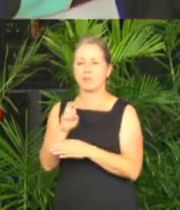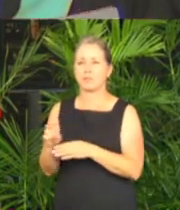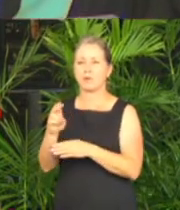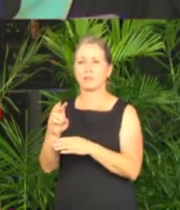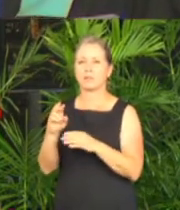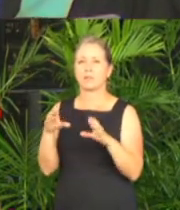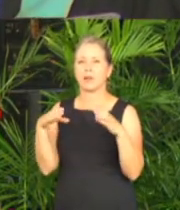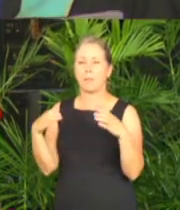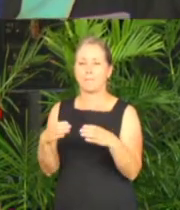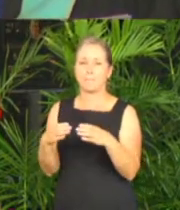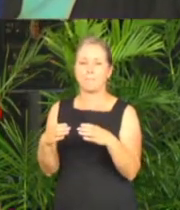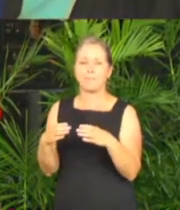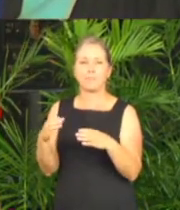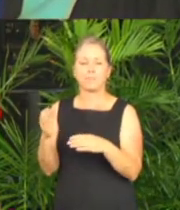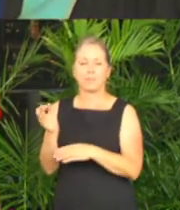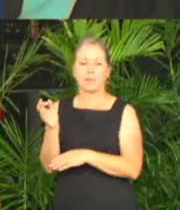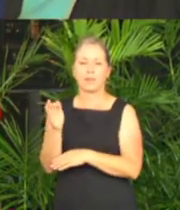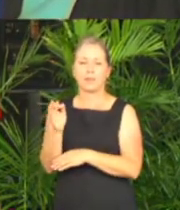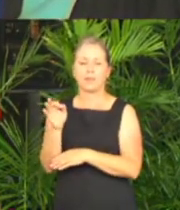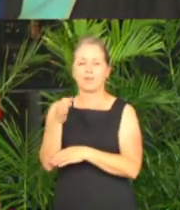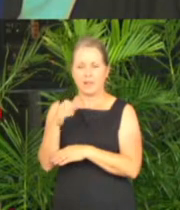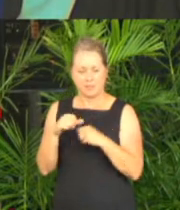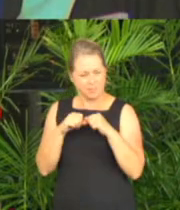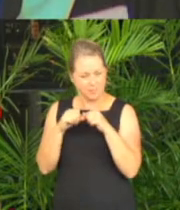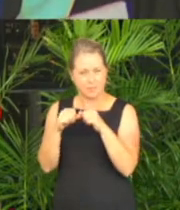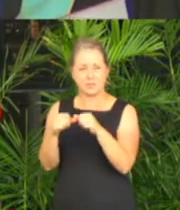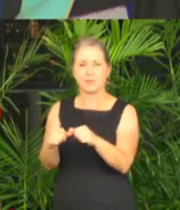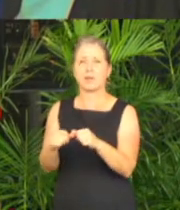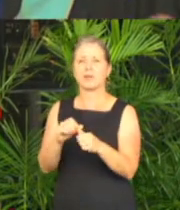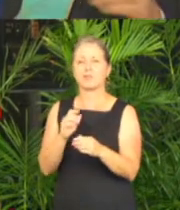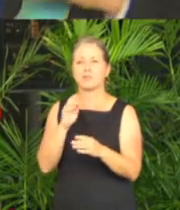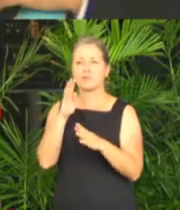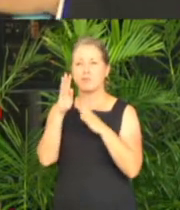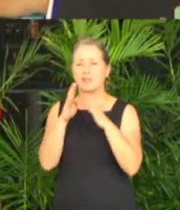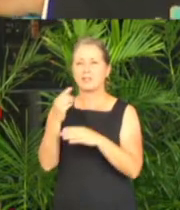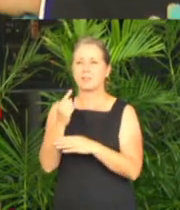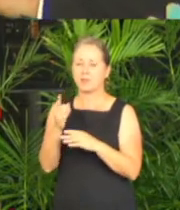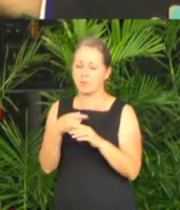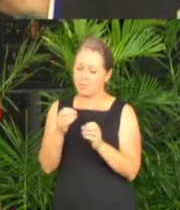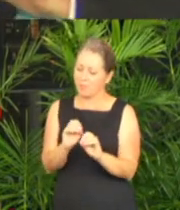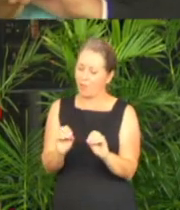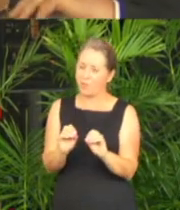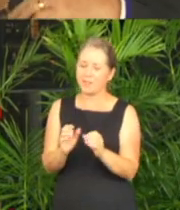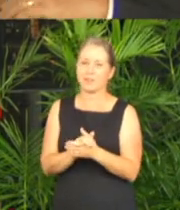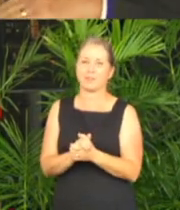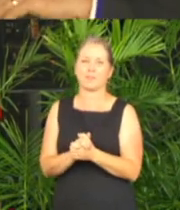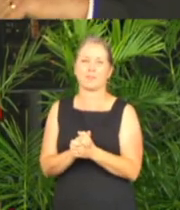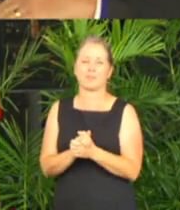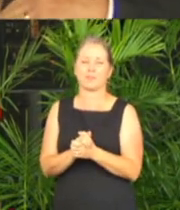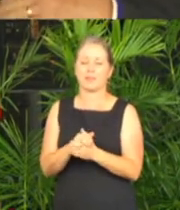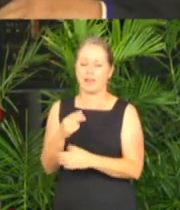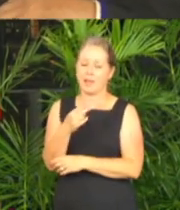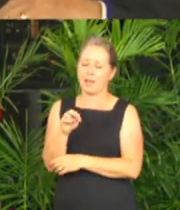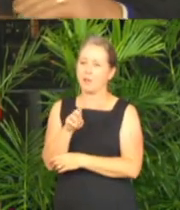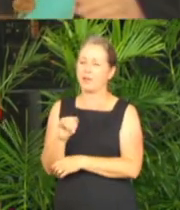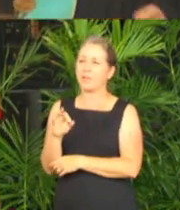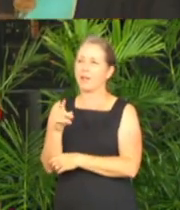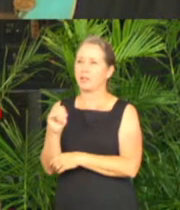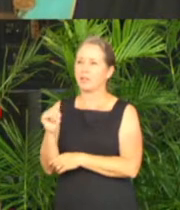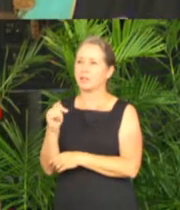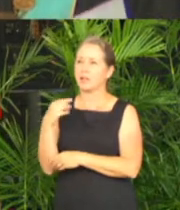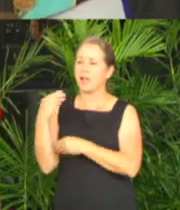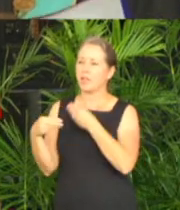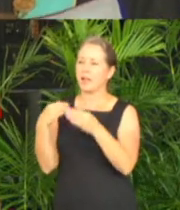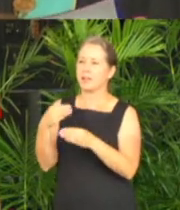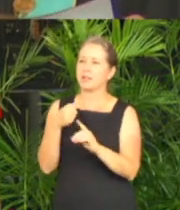hub. Flagler persevered by creating something out of nothing. Henry Flagler's legacy impacts